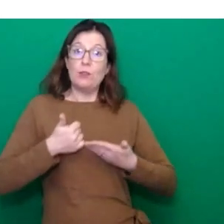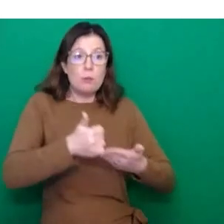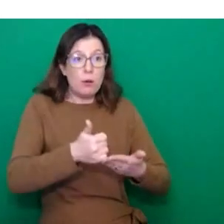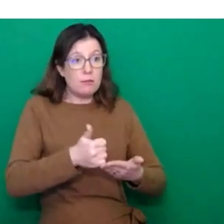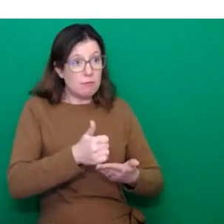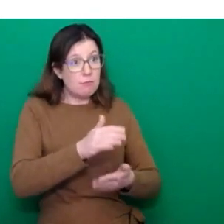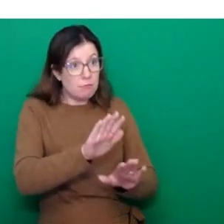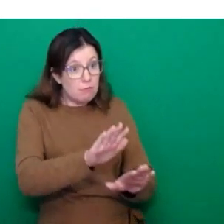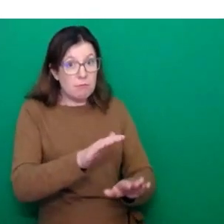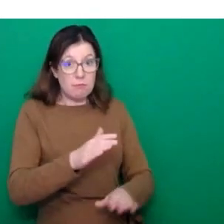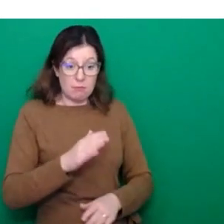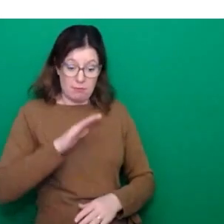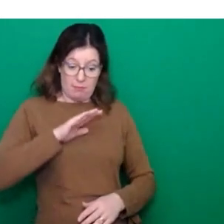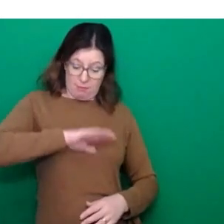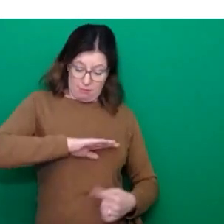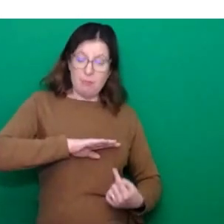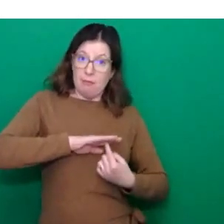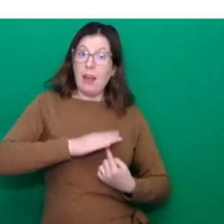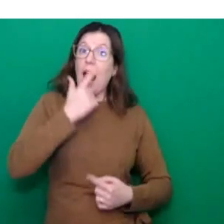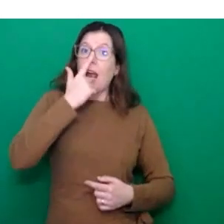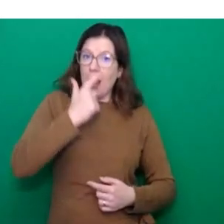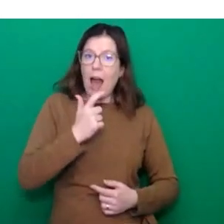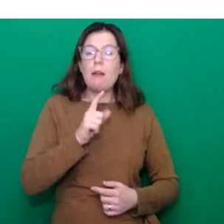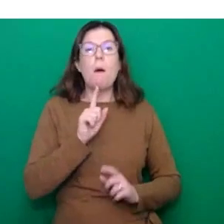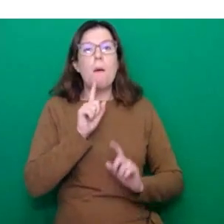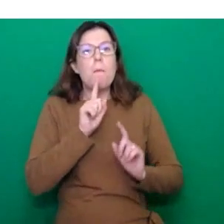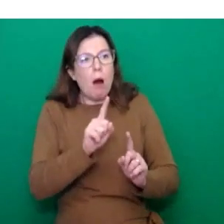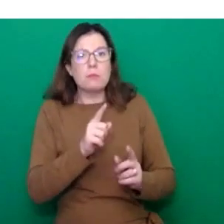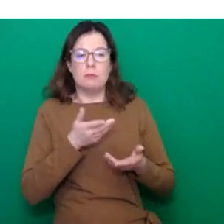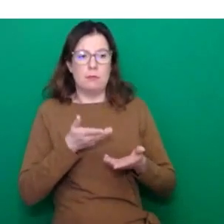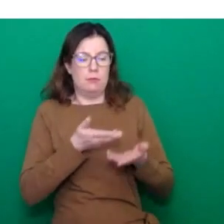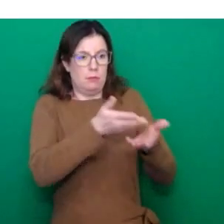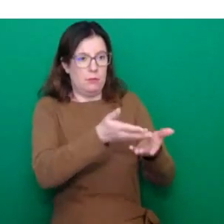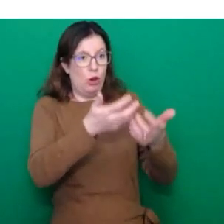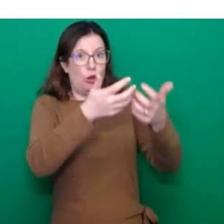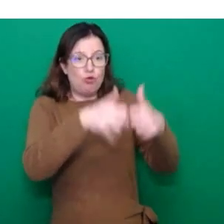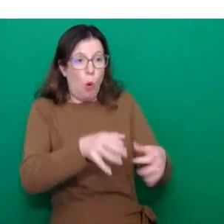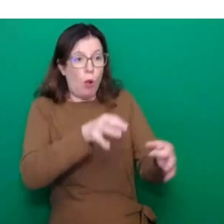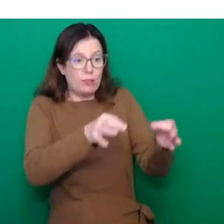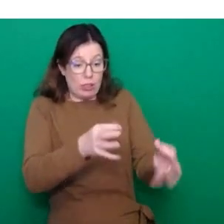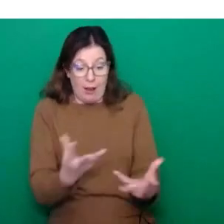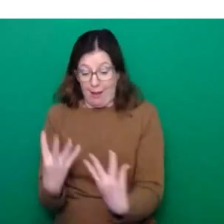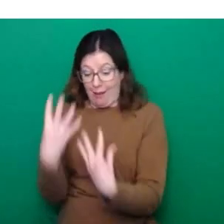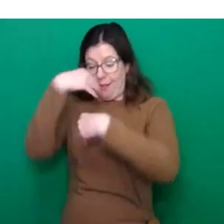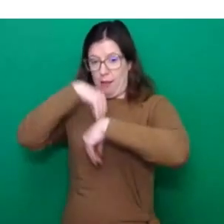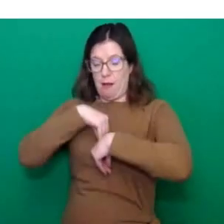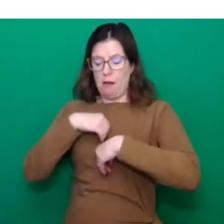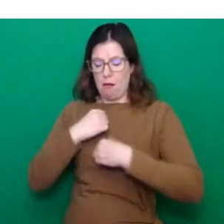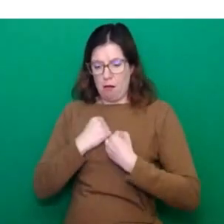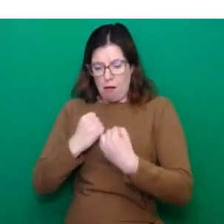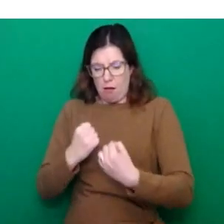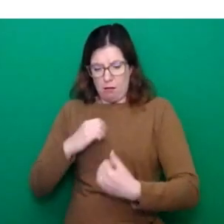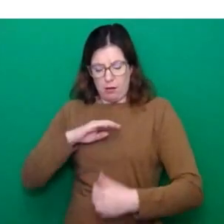okay that you're feeling that way, but what can you do? We kind of give them the tools and the strategies to help them identify they're feeling that